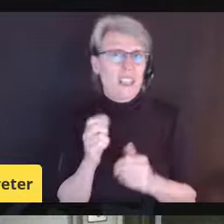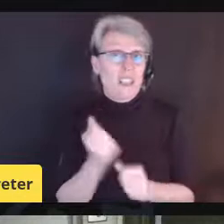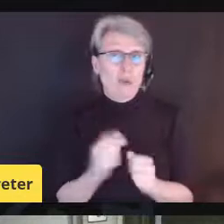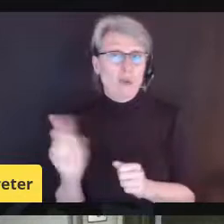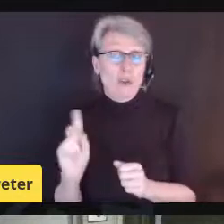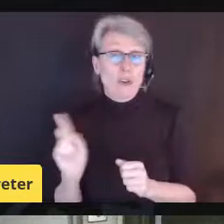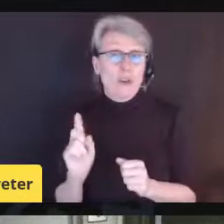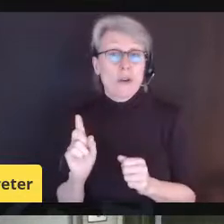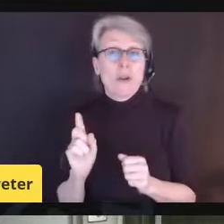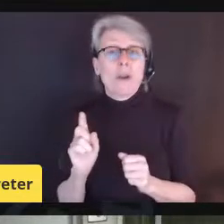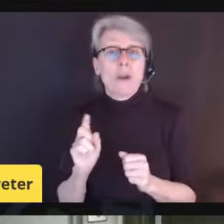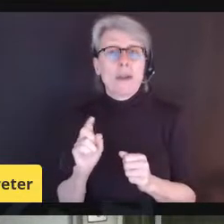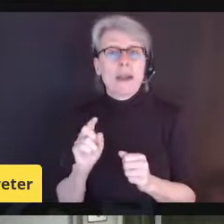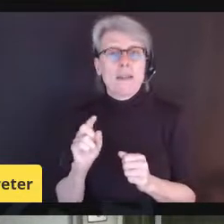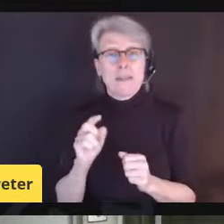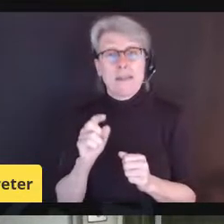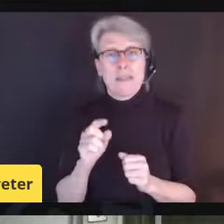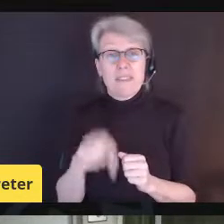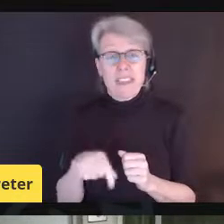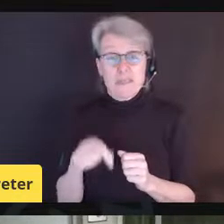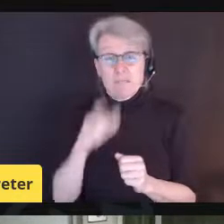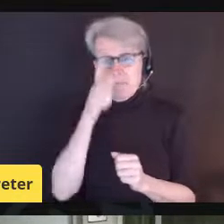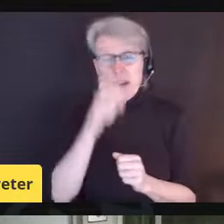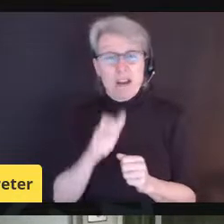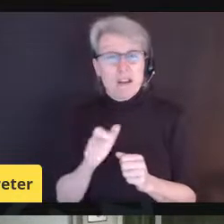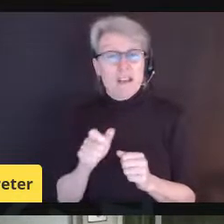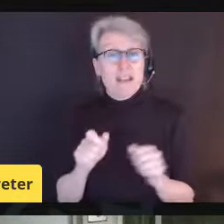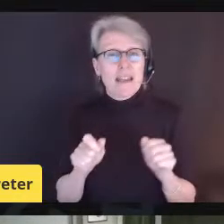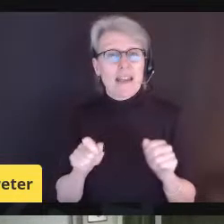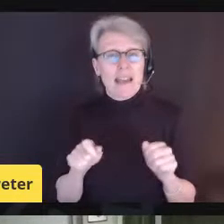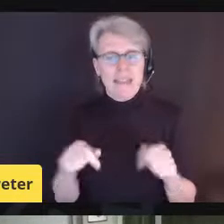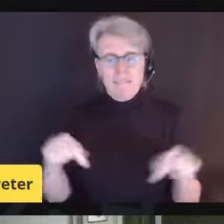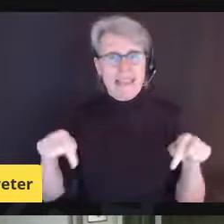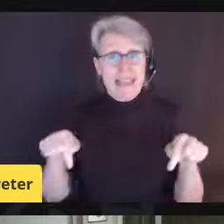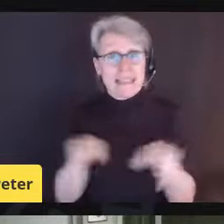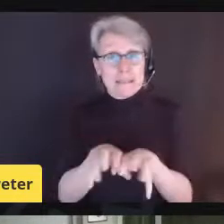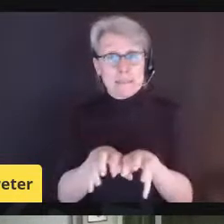have too many legs for me, or whatever they do. They squirm around. I don't like that.